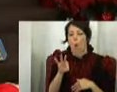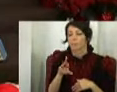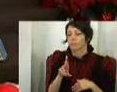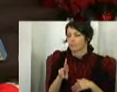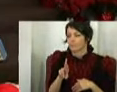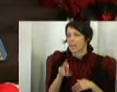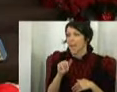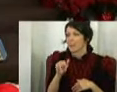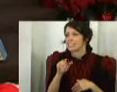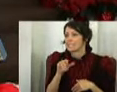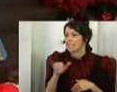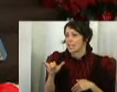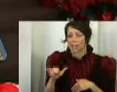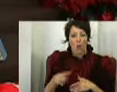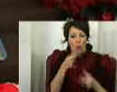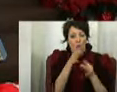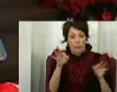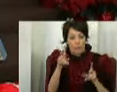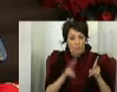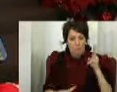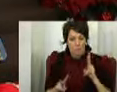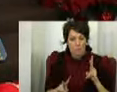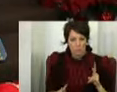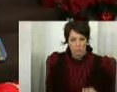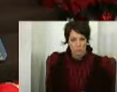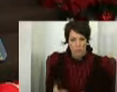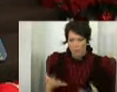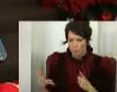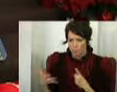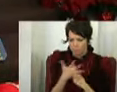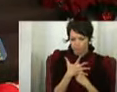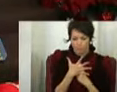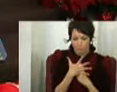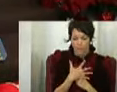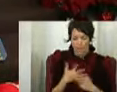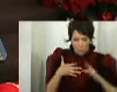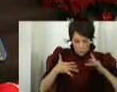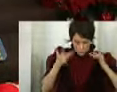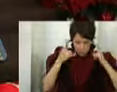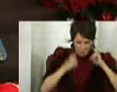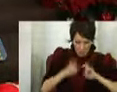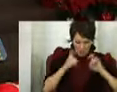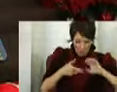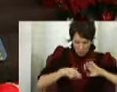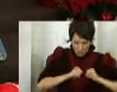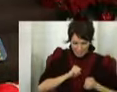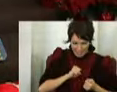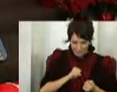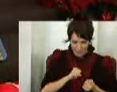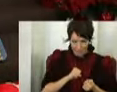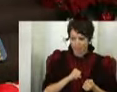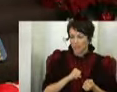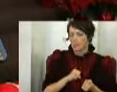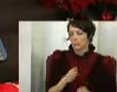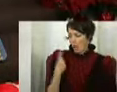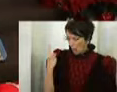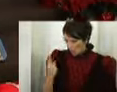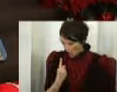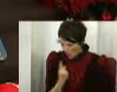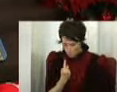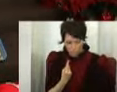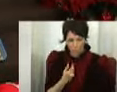Free those who are captive to sorrow, those who grieve the loss of a loved one, those who are alone, those